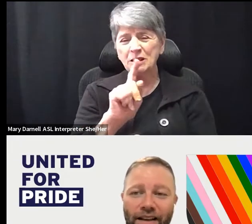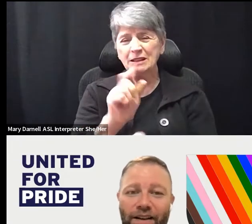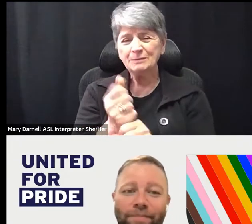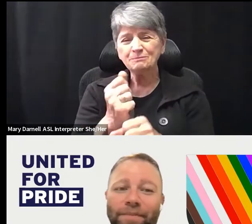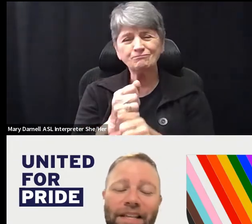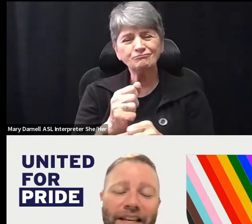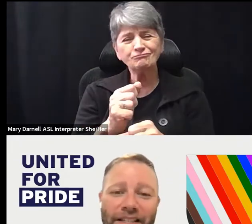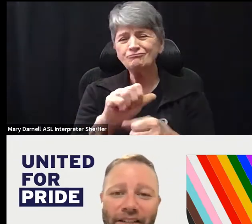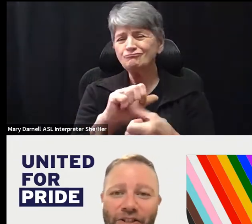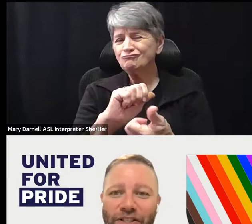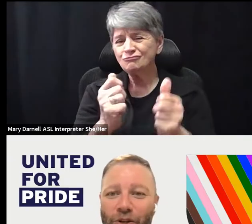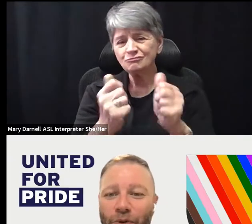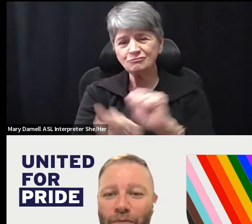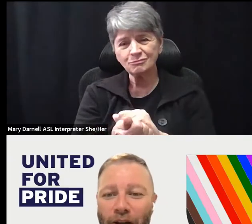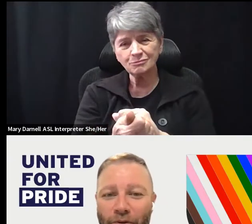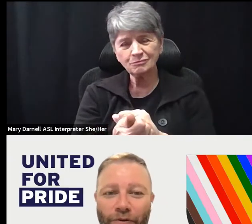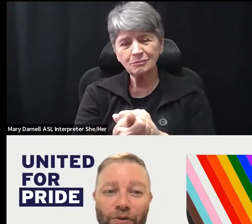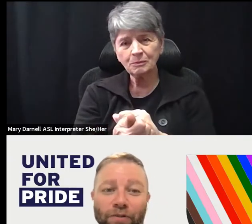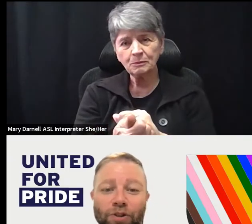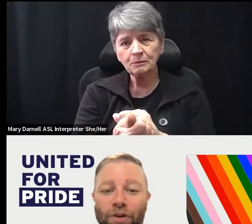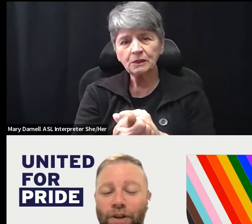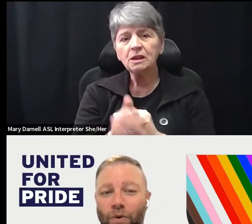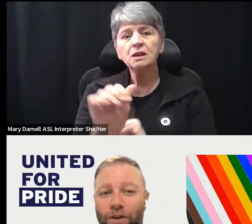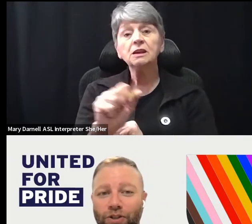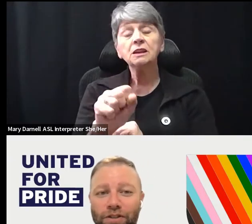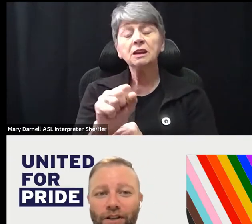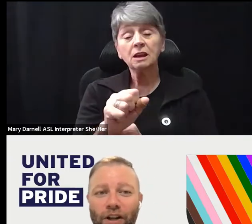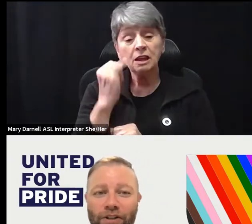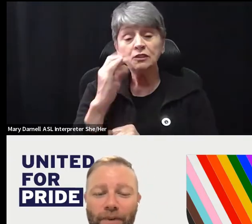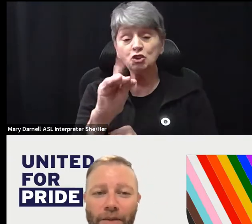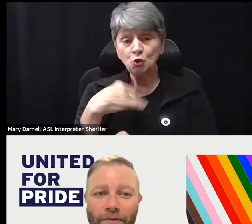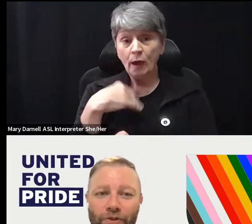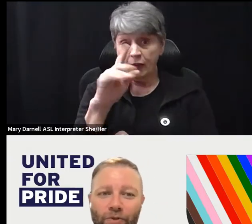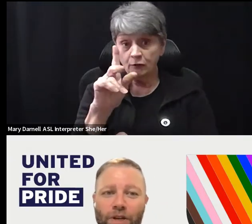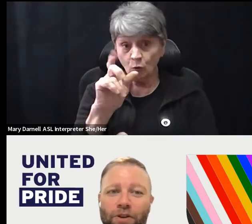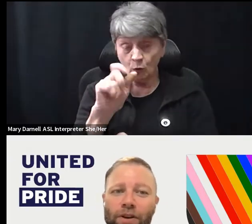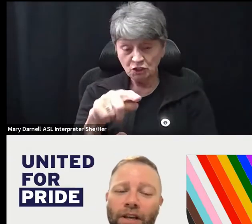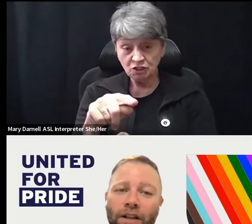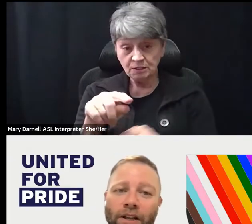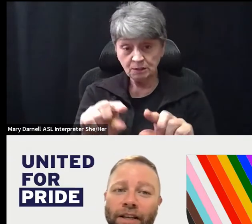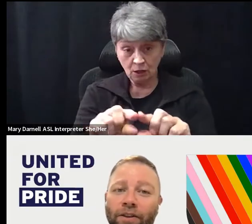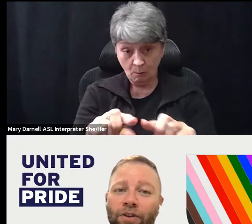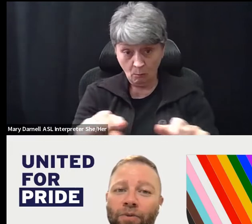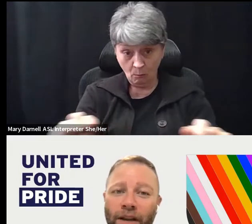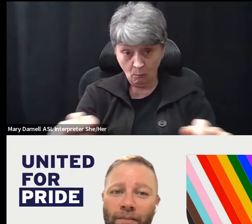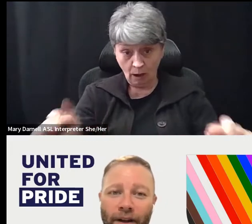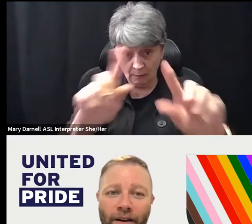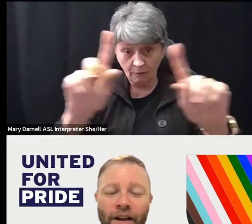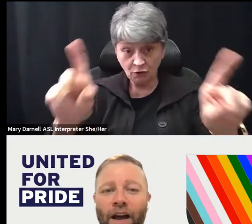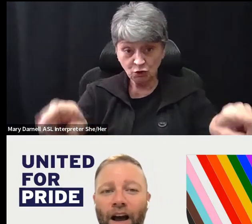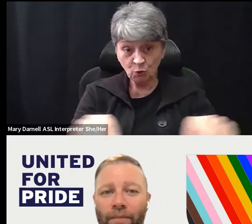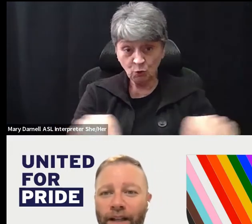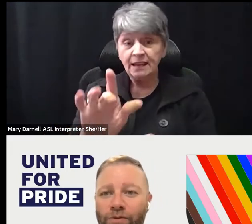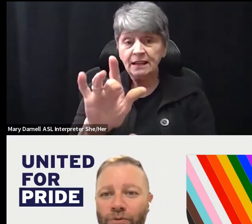Yeah. Just as a quick reminder for folks, if you do have any questions along the bottom of your screen, you can click the Q&A